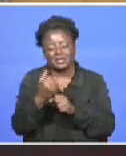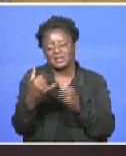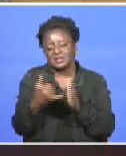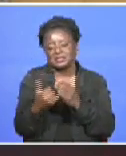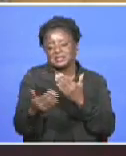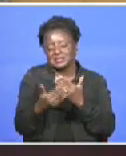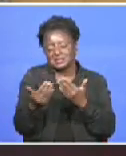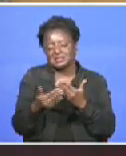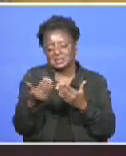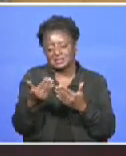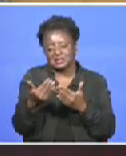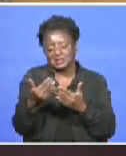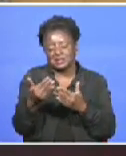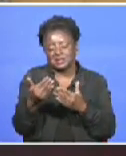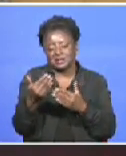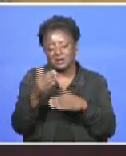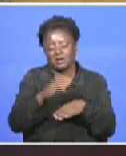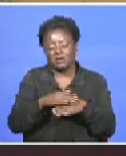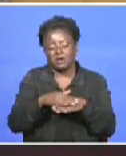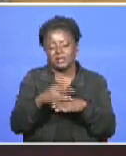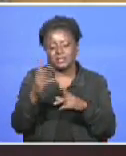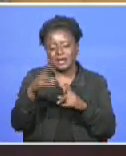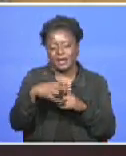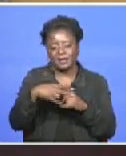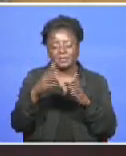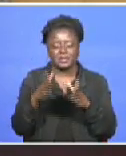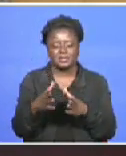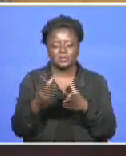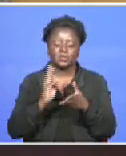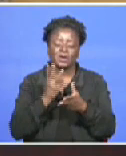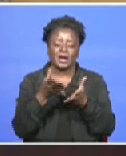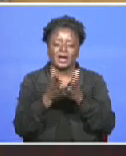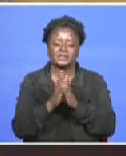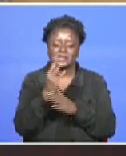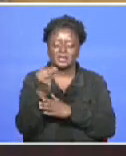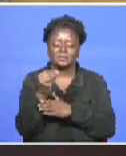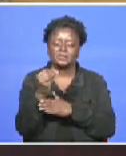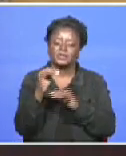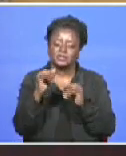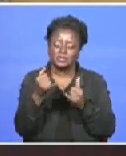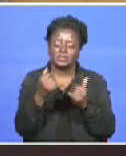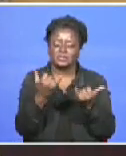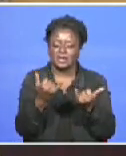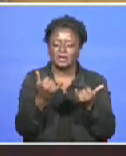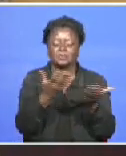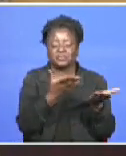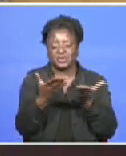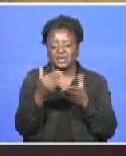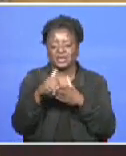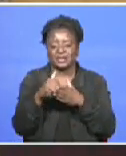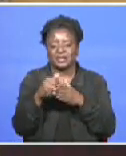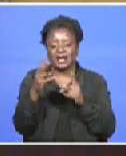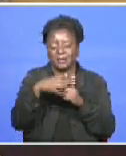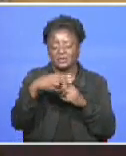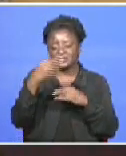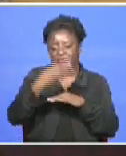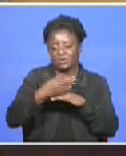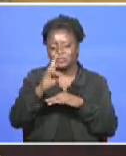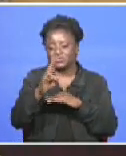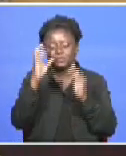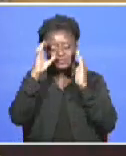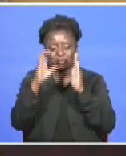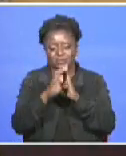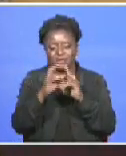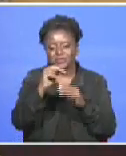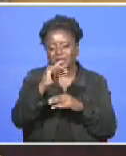on the applicant. And what we are asking them to now bring in is just the application form, the 2 photographs, the NIB